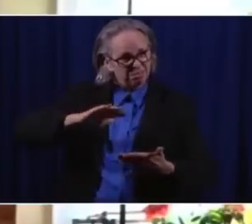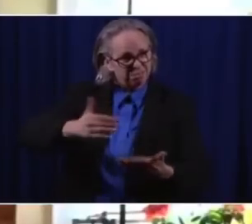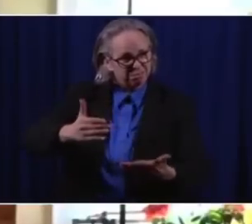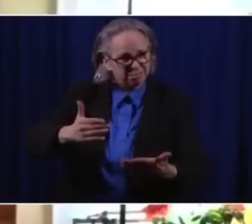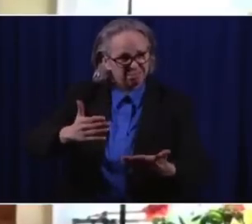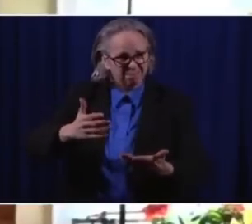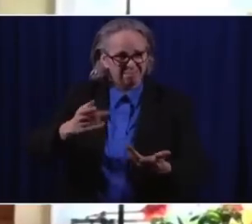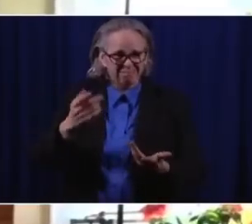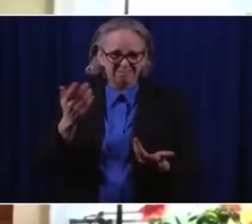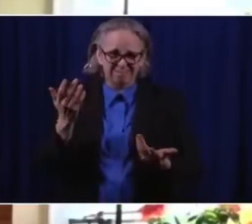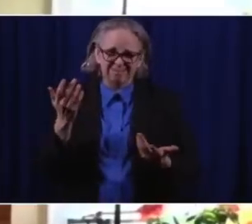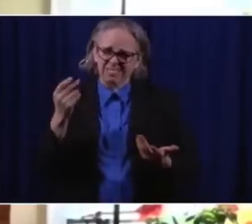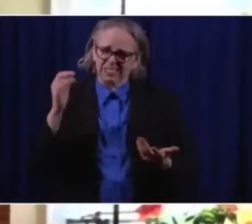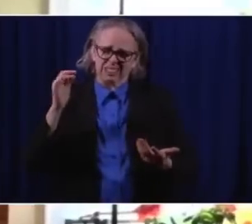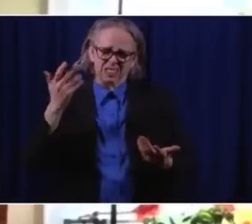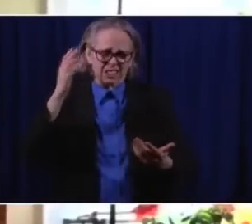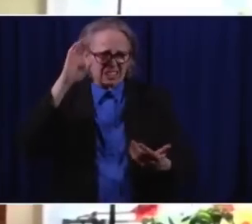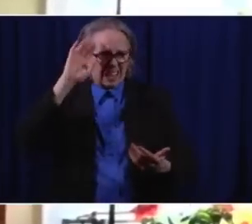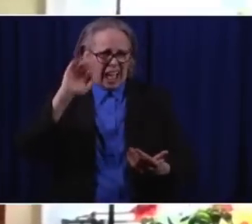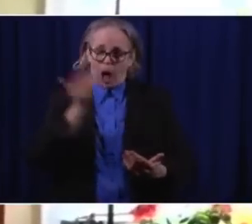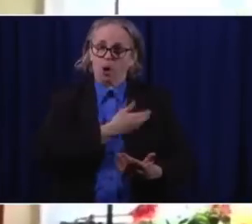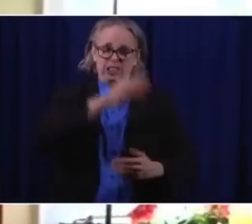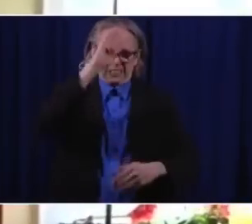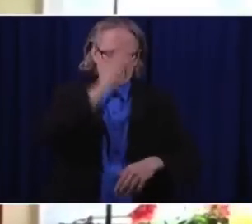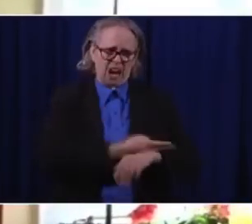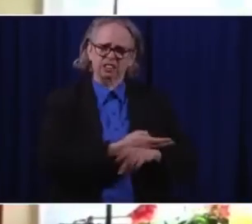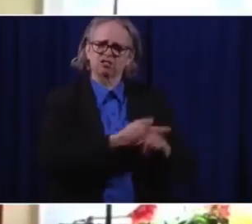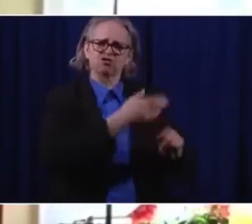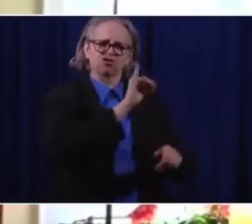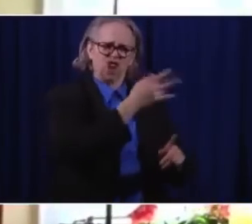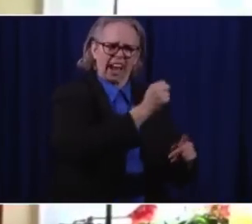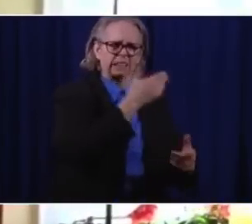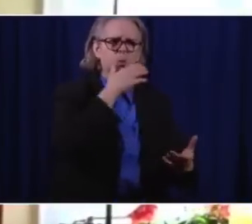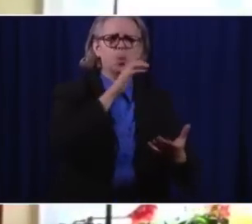forward to that, as we always do every year.